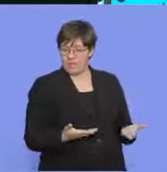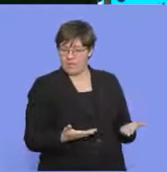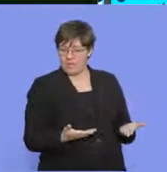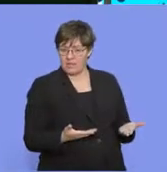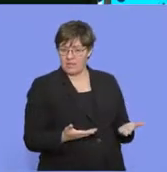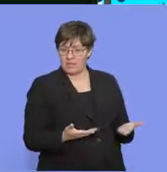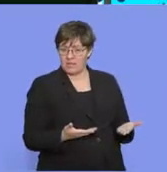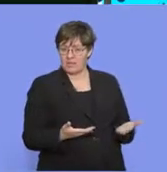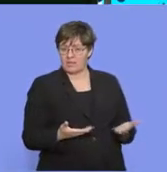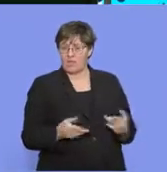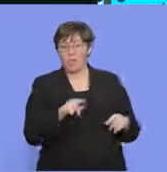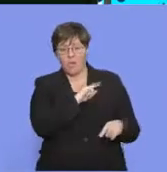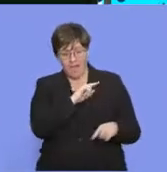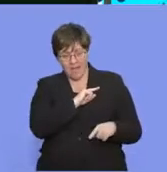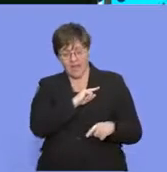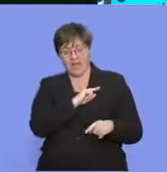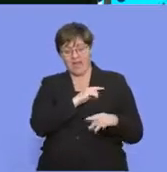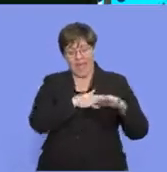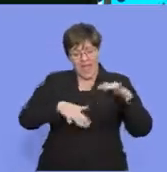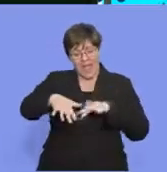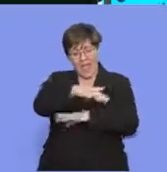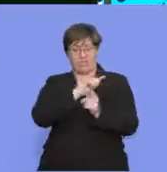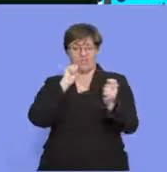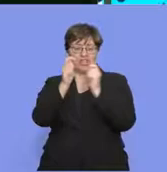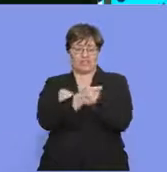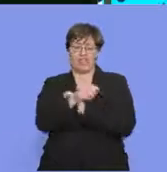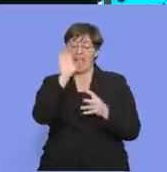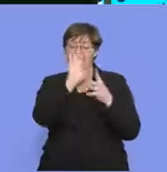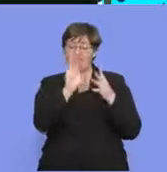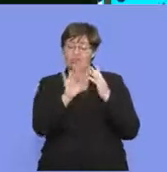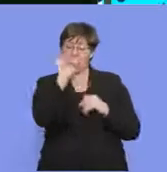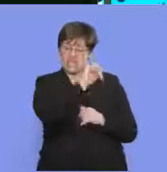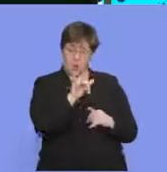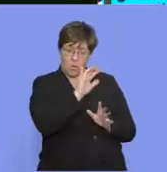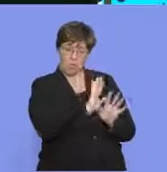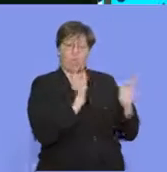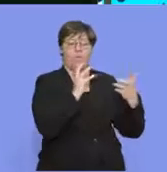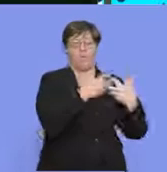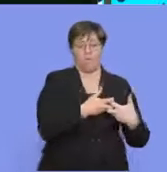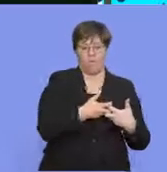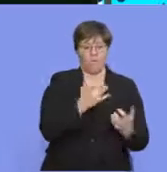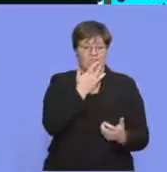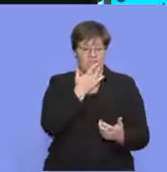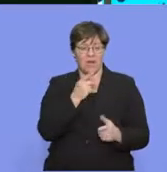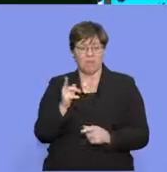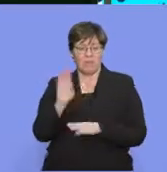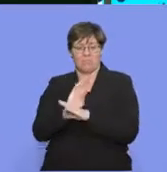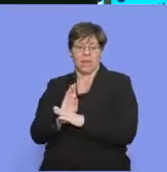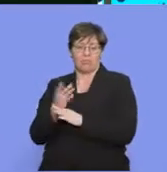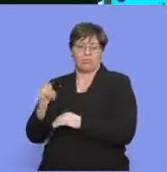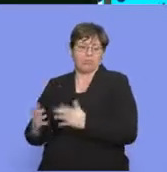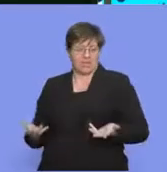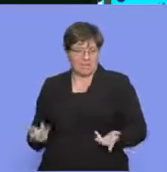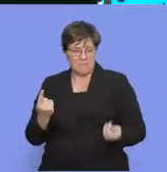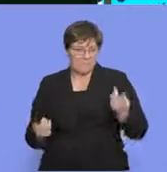that's because the conditions have now changed, and the characteristic for yellow actually became the favorable again.